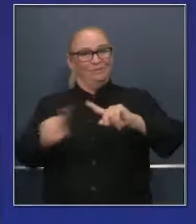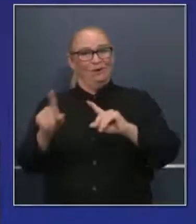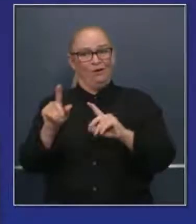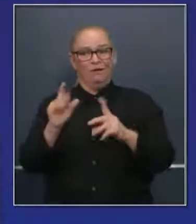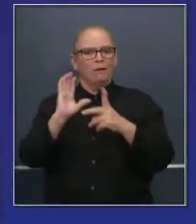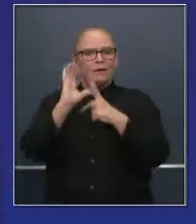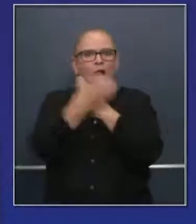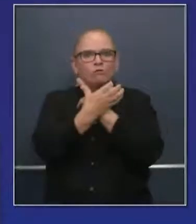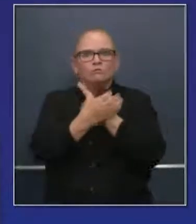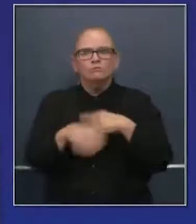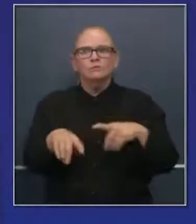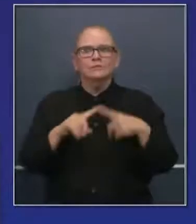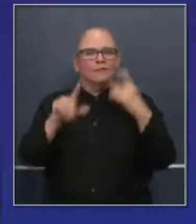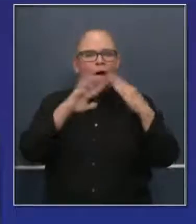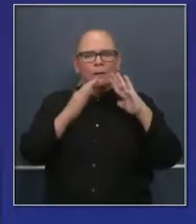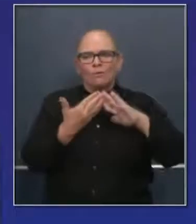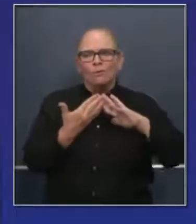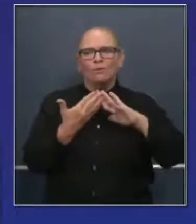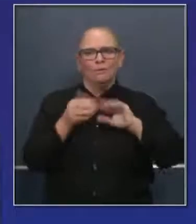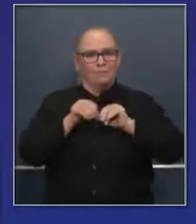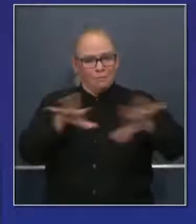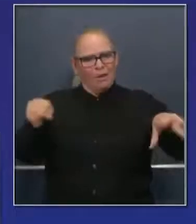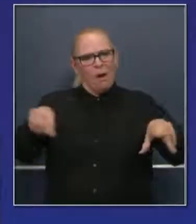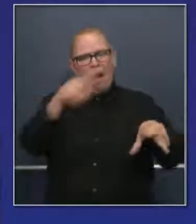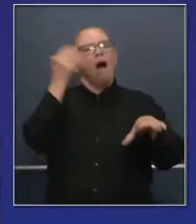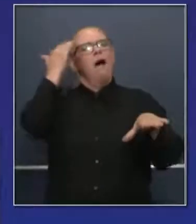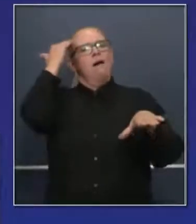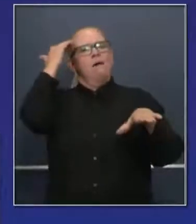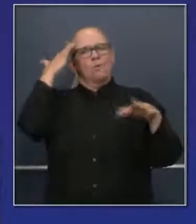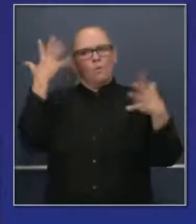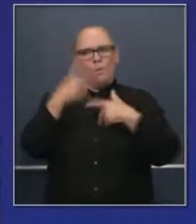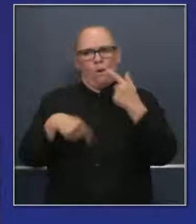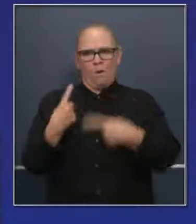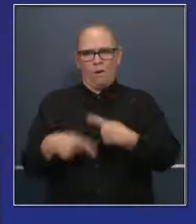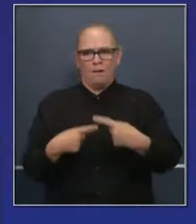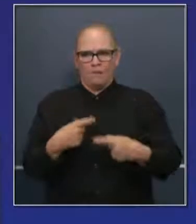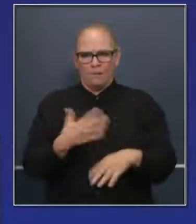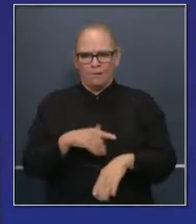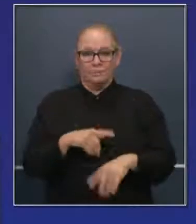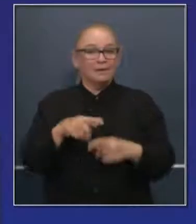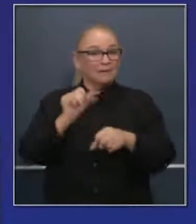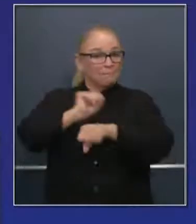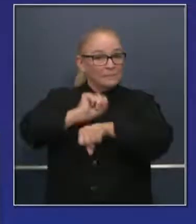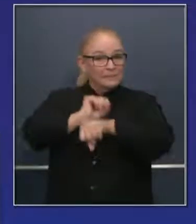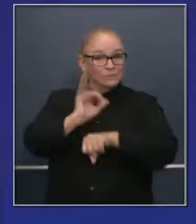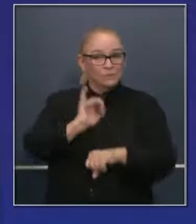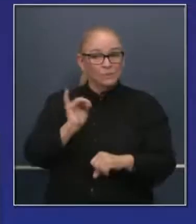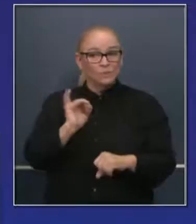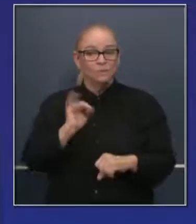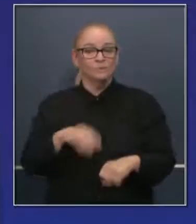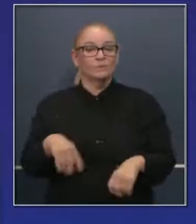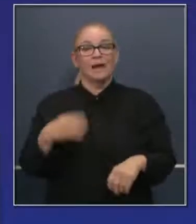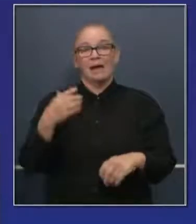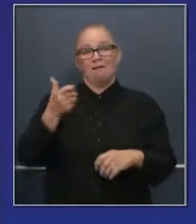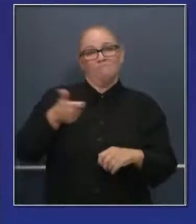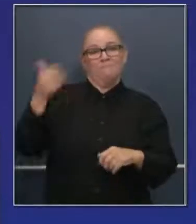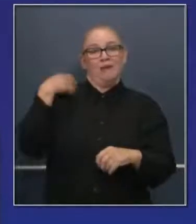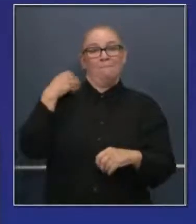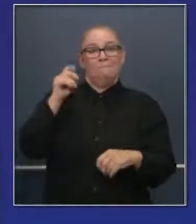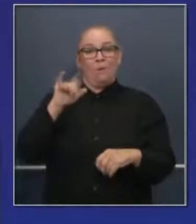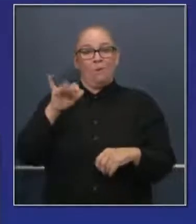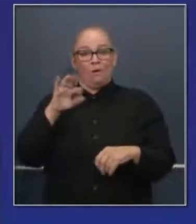to individuals as well as businesses and more broadly the community at large, in addition to